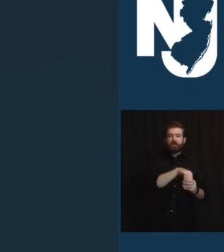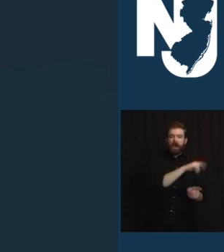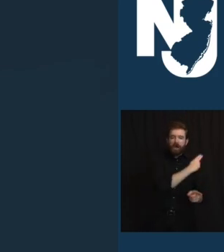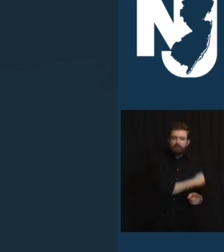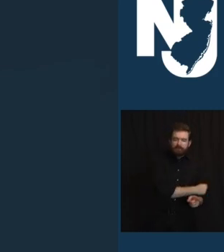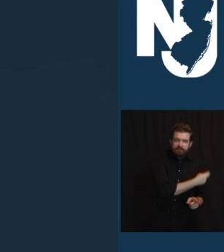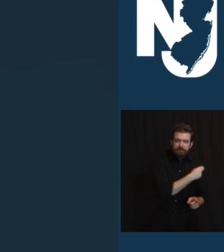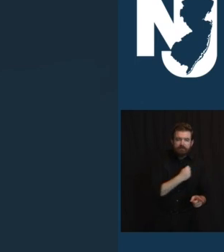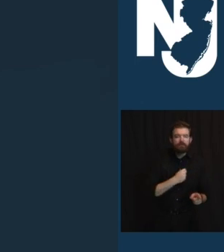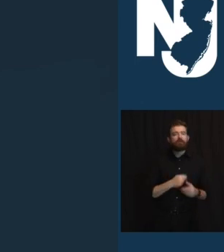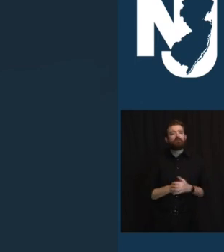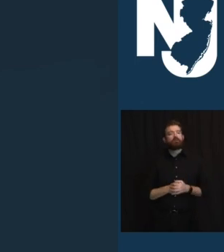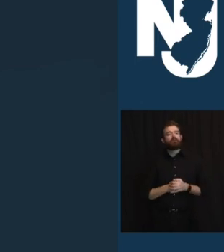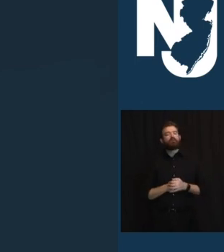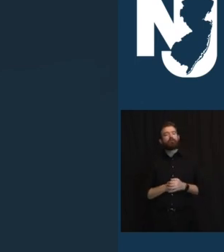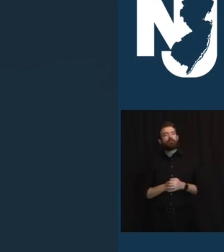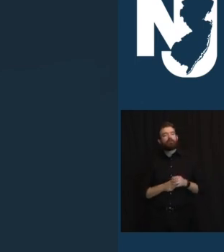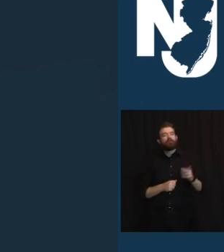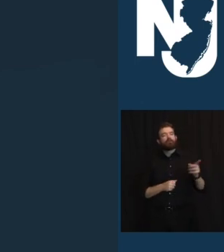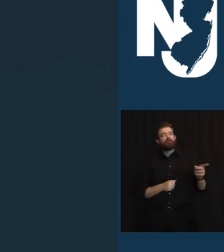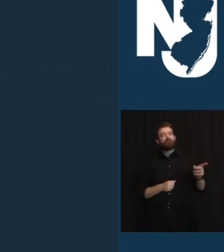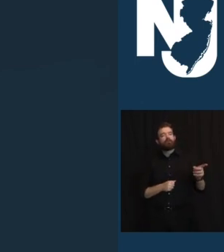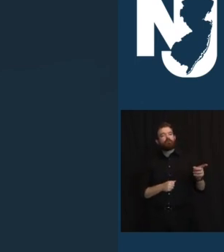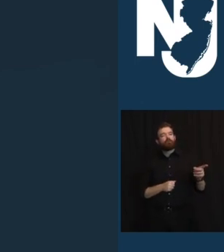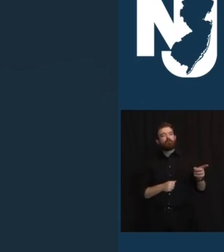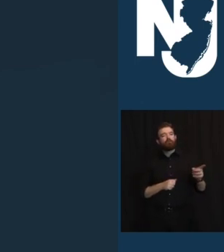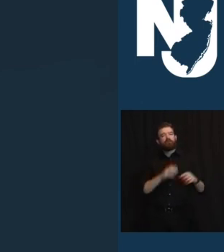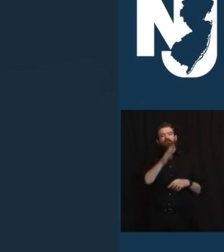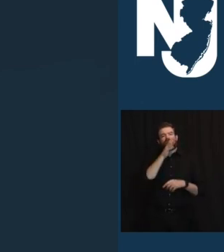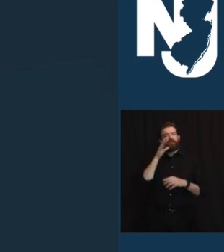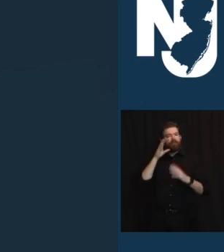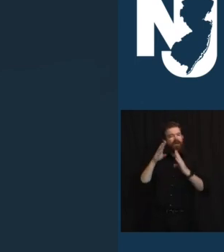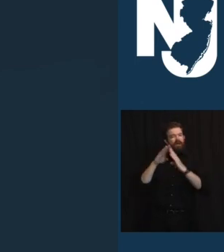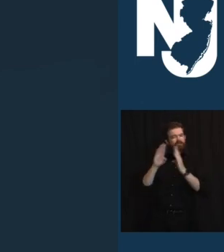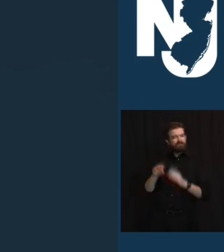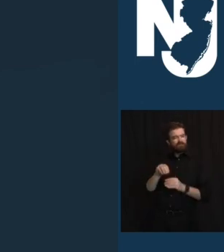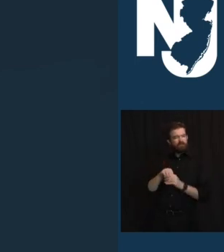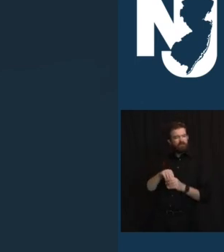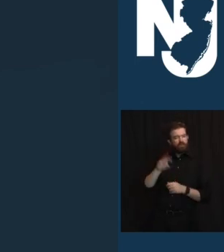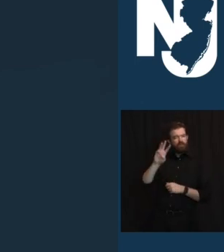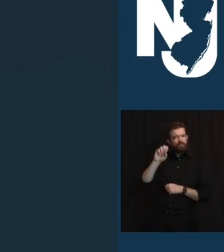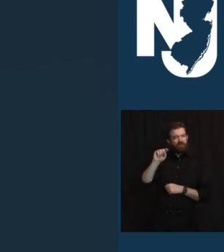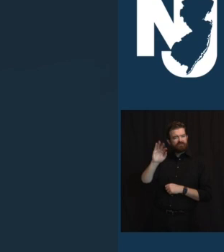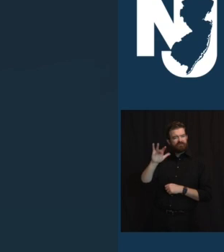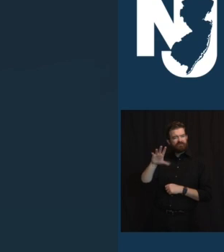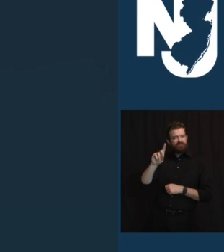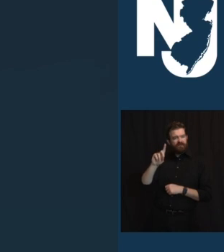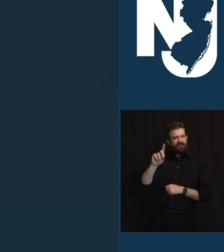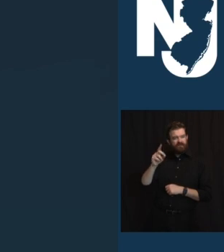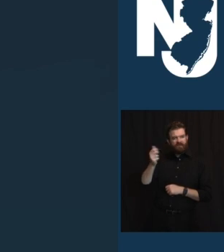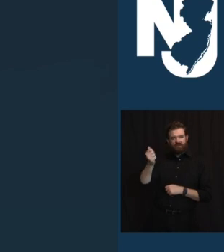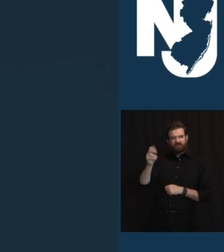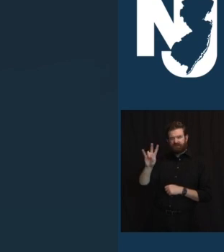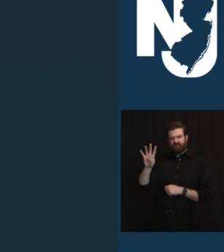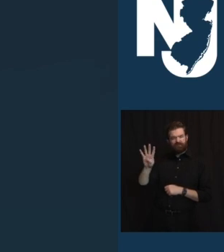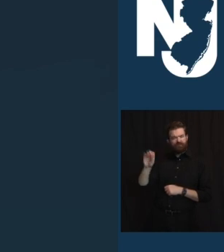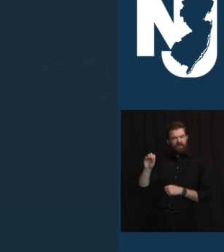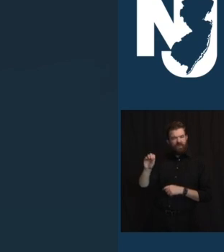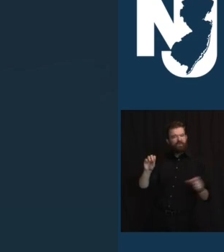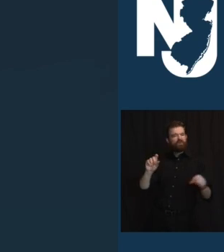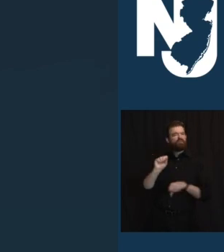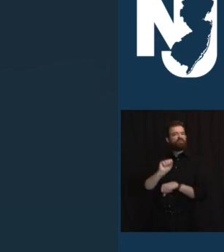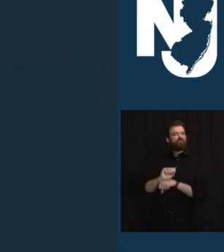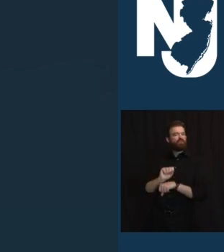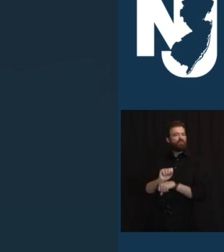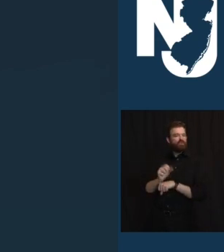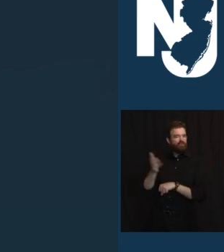That's a 1740 farmhouse that was one of Westfield's first settlements. And she was a member of the Rake and Hoe